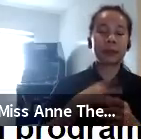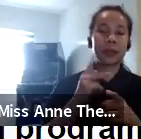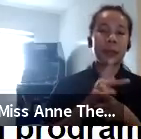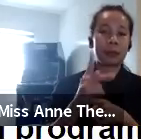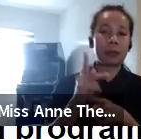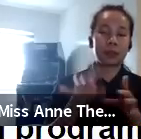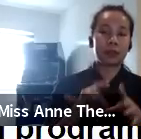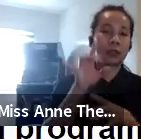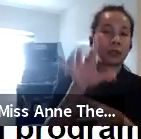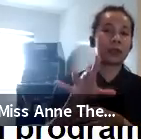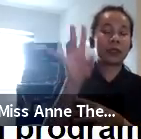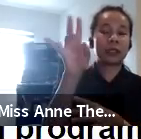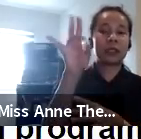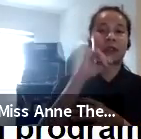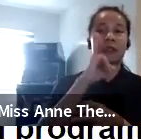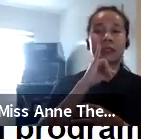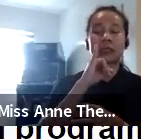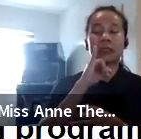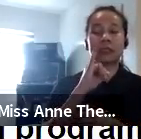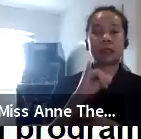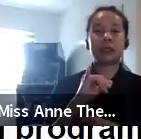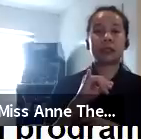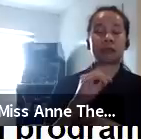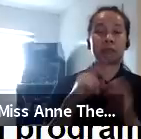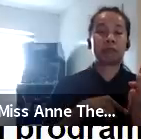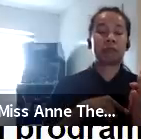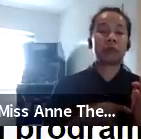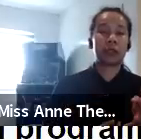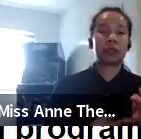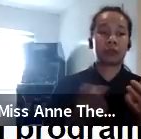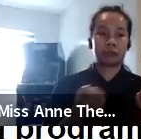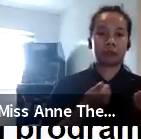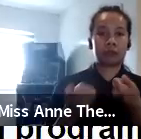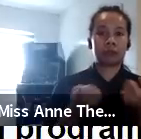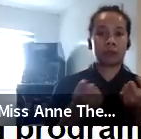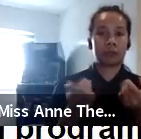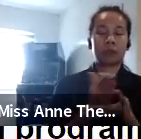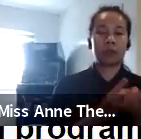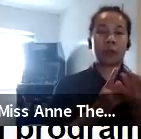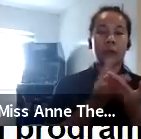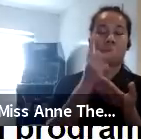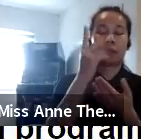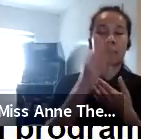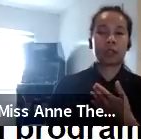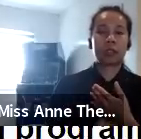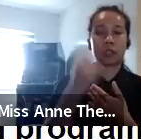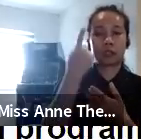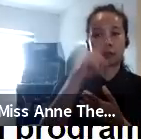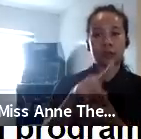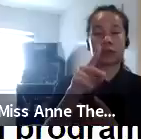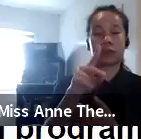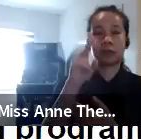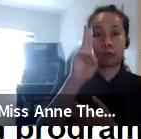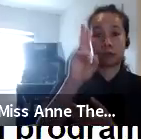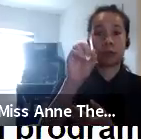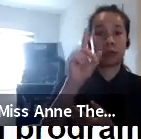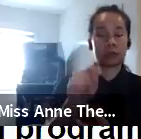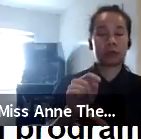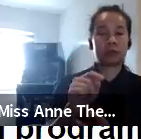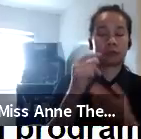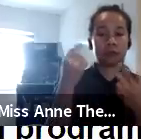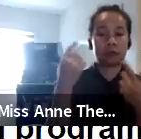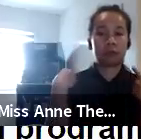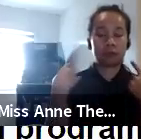number 7, would be we have initiated and administered some projects and programs for the university. We have